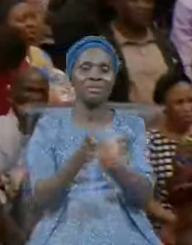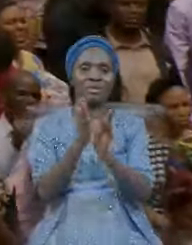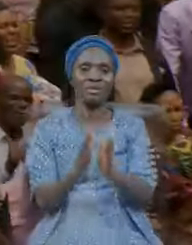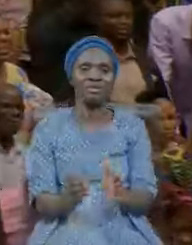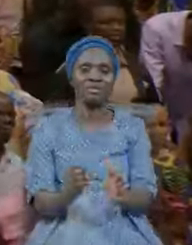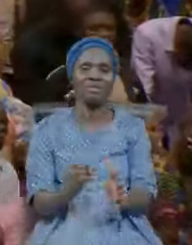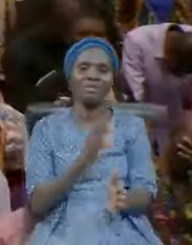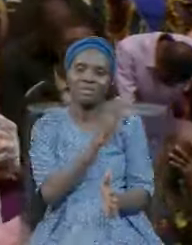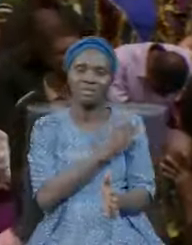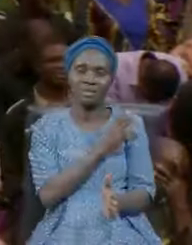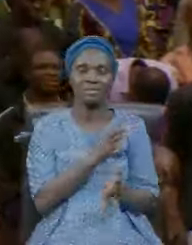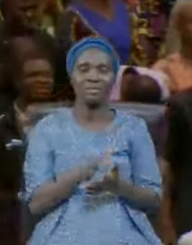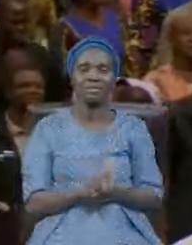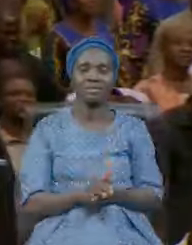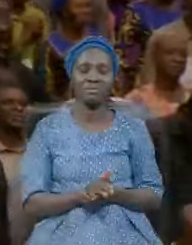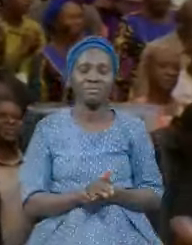Samson,